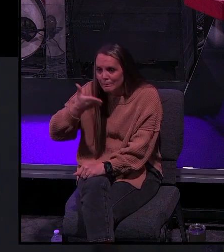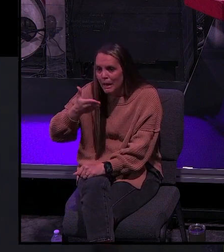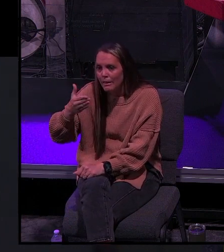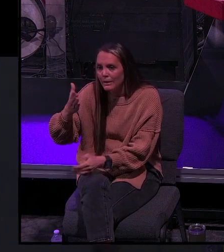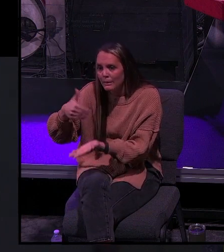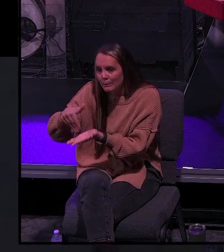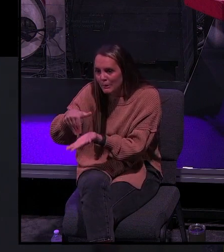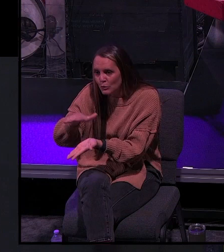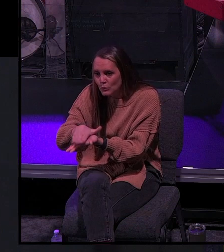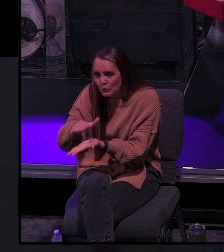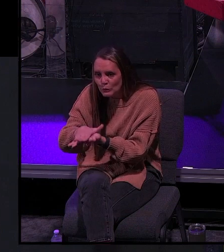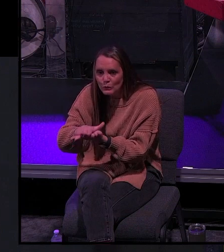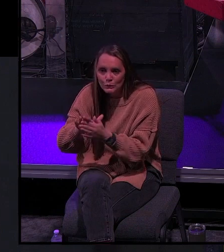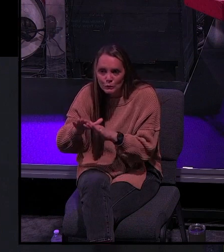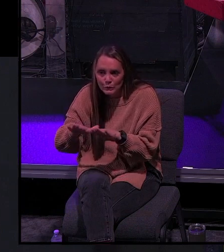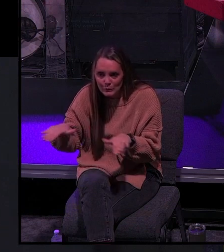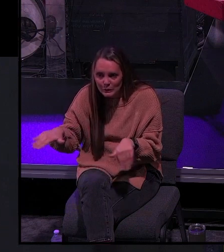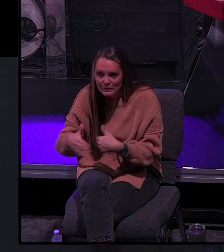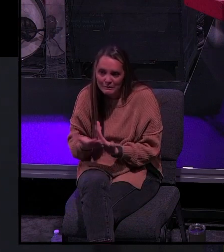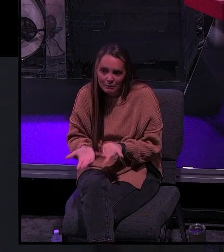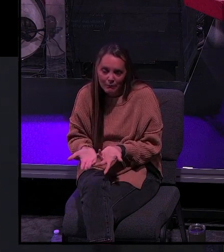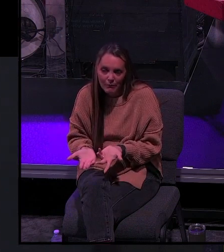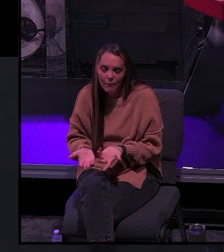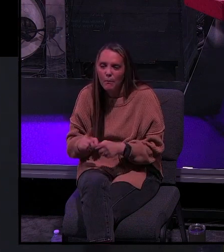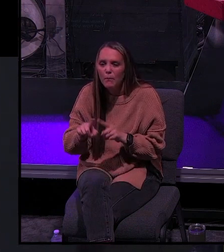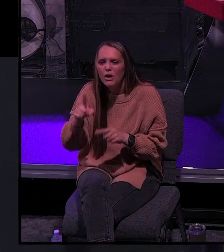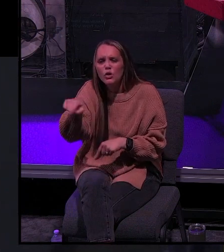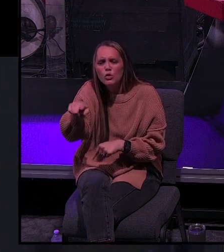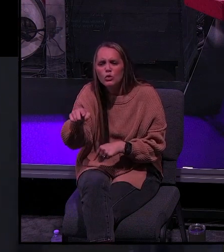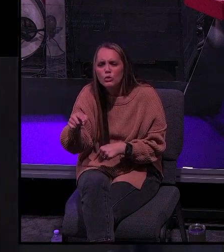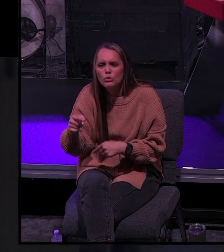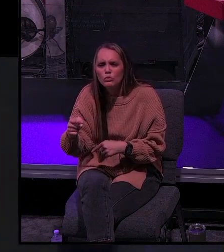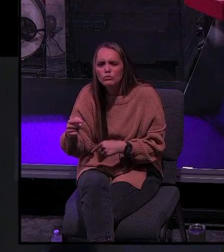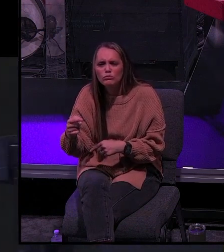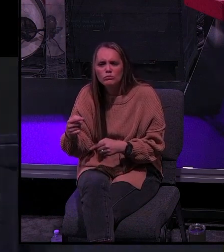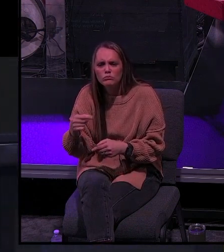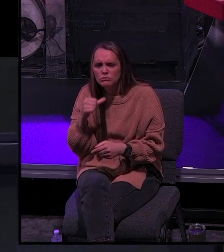Why haven't you done it? Because that's not what retired people do.